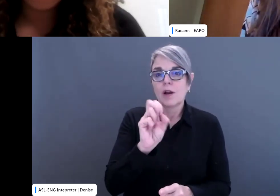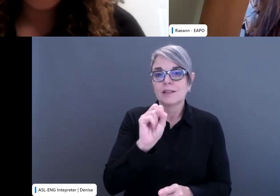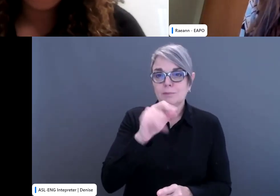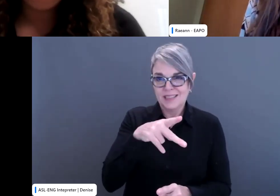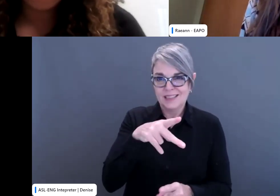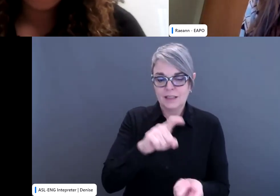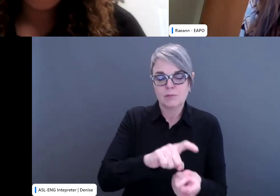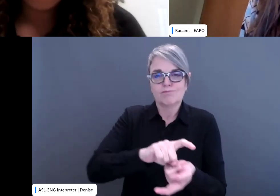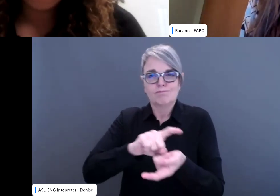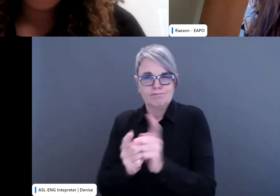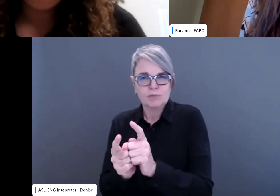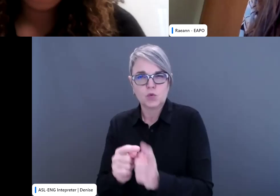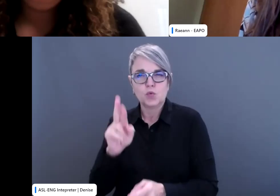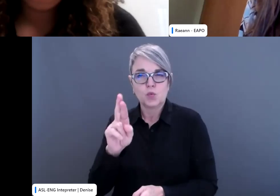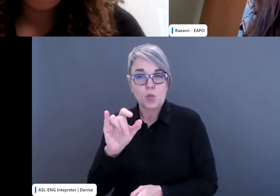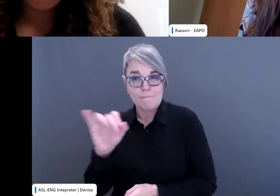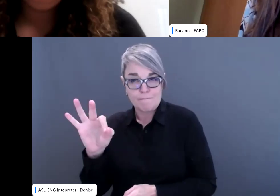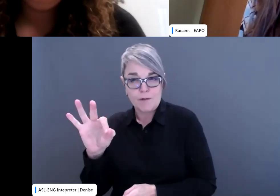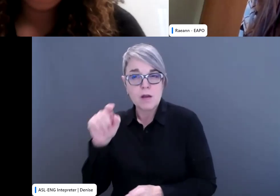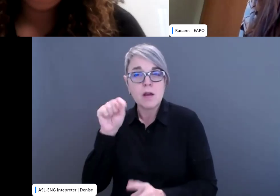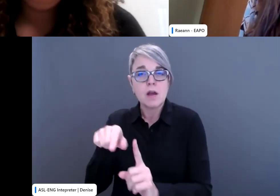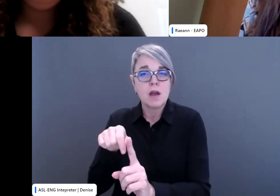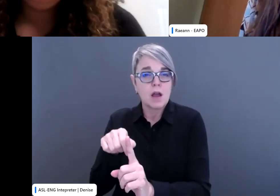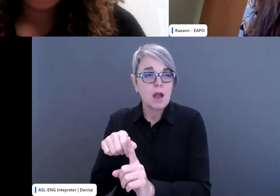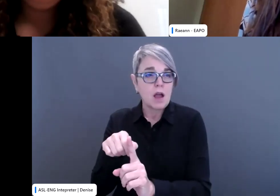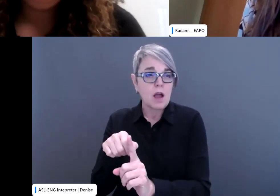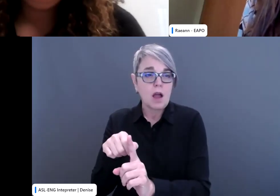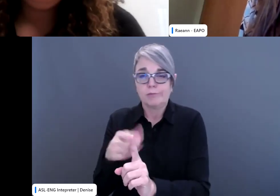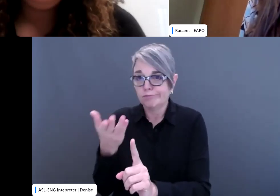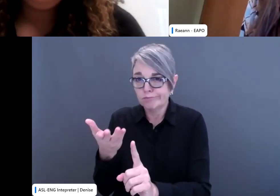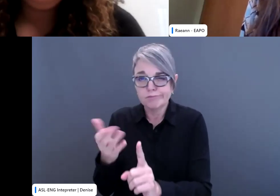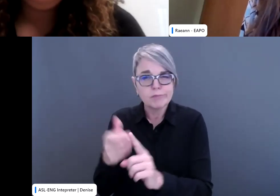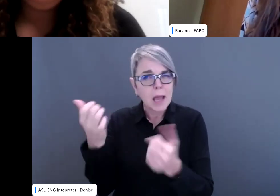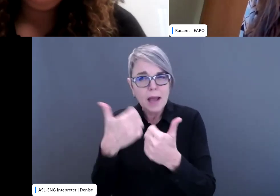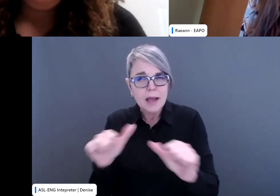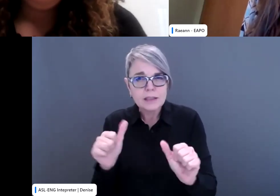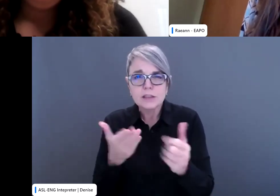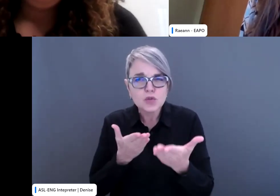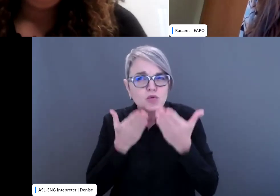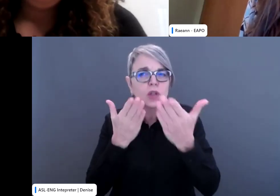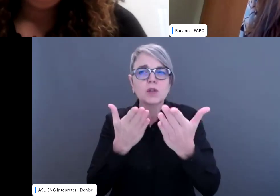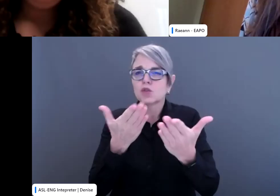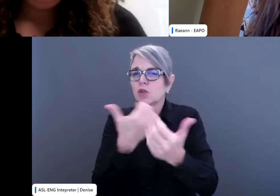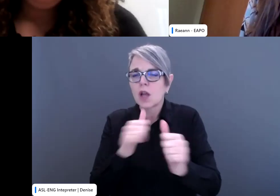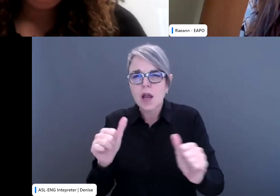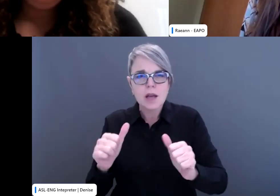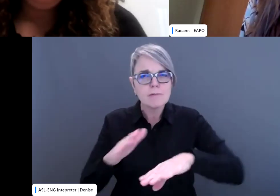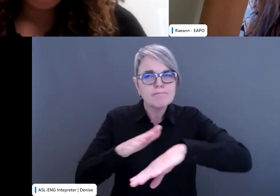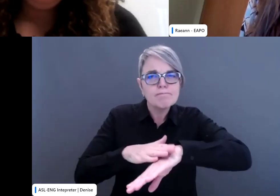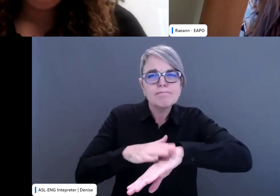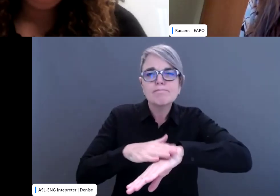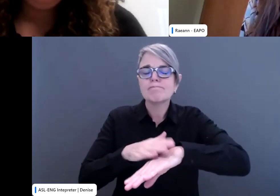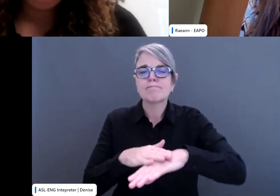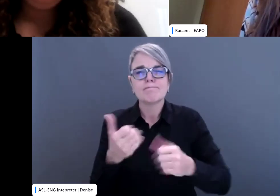that people really need to be aware of, or any suggestions that you have around either self-directed